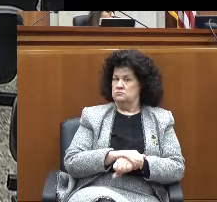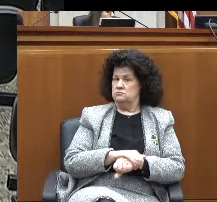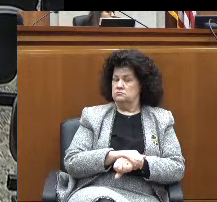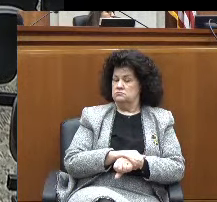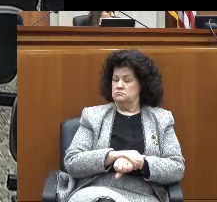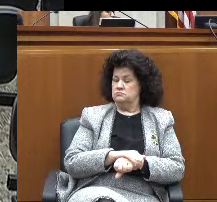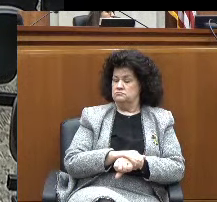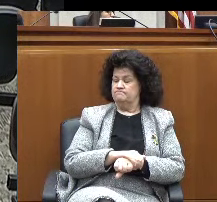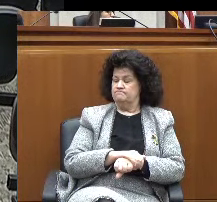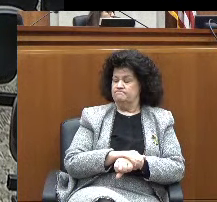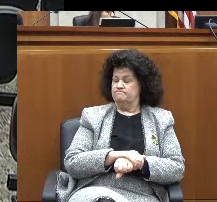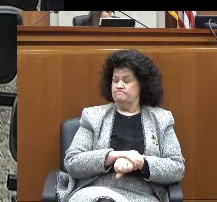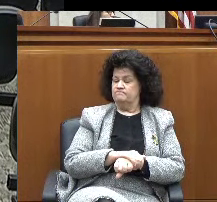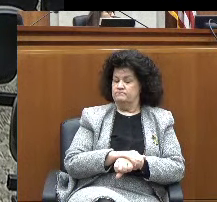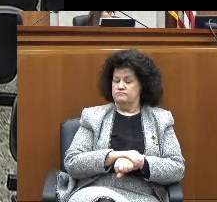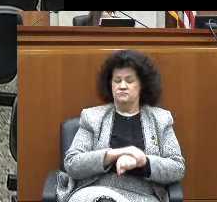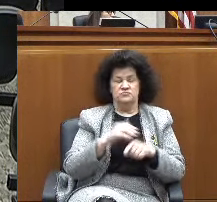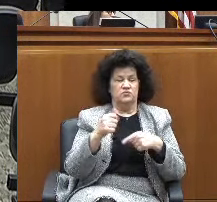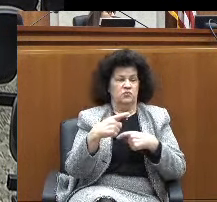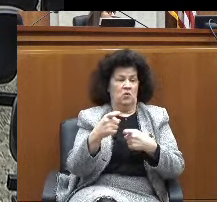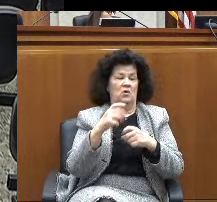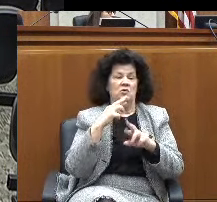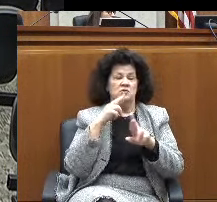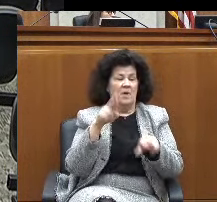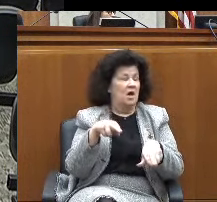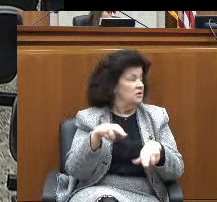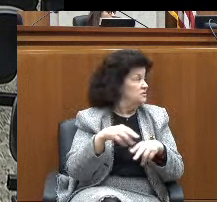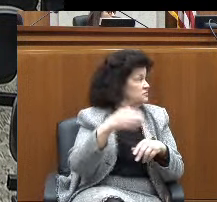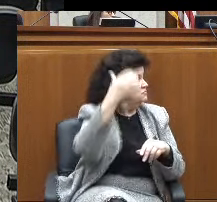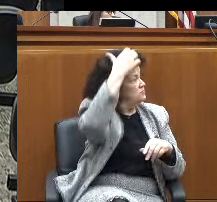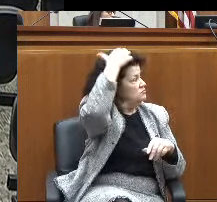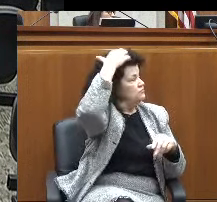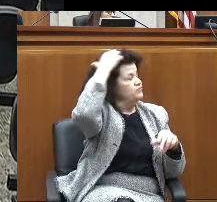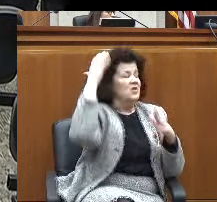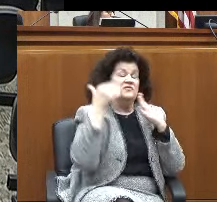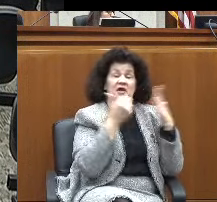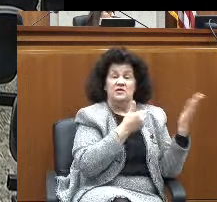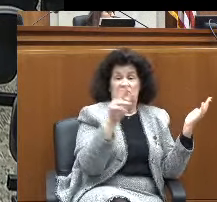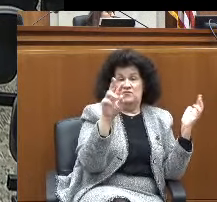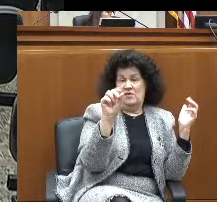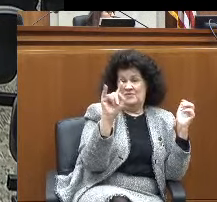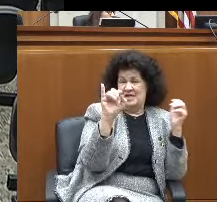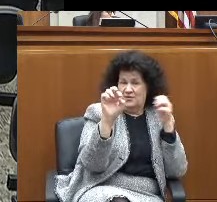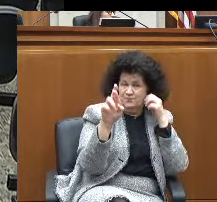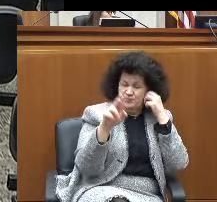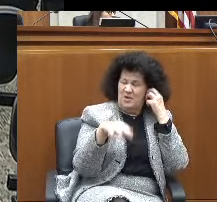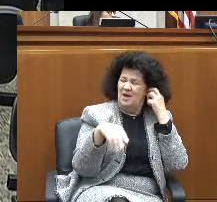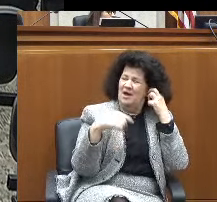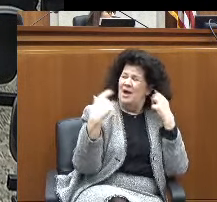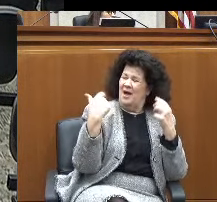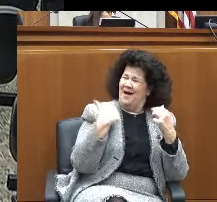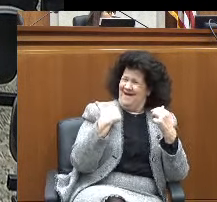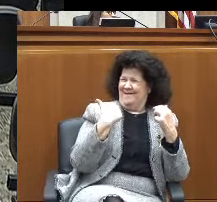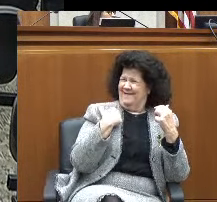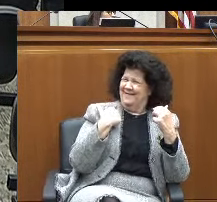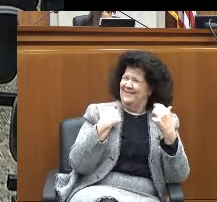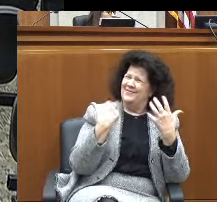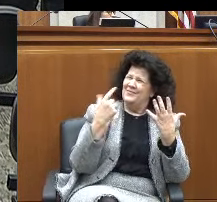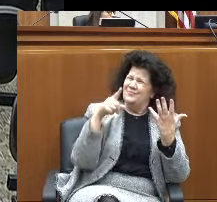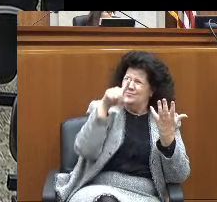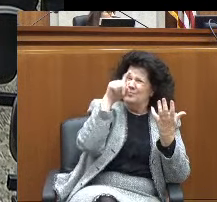Yes, just a quick response to this. I appreciate Ms. Boucher's comments and agree. What I'm trying to figure out is